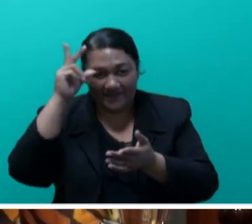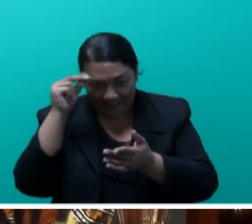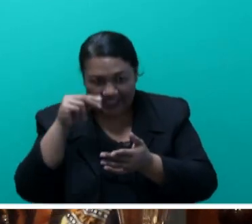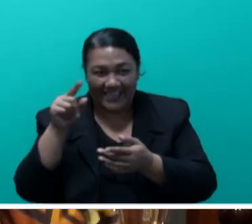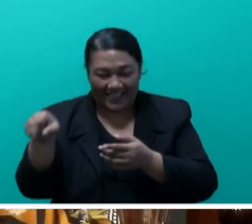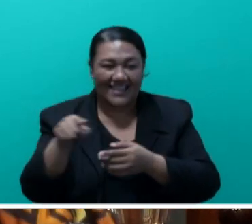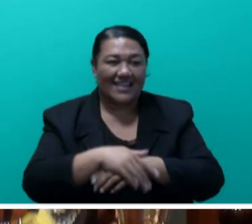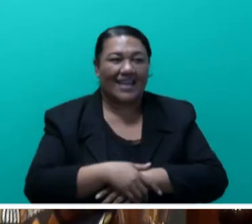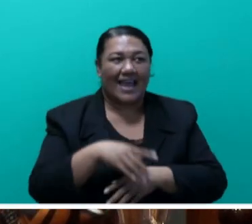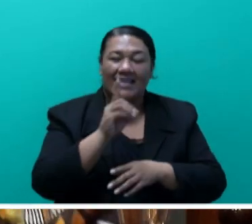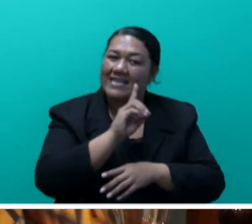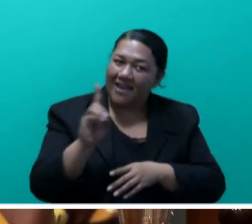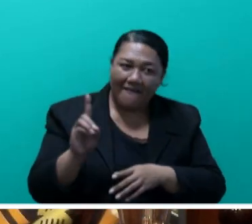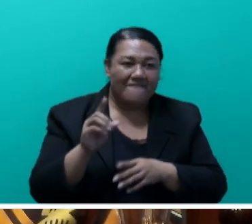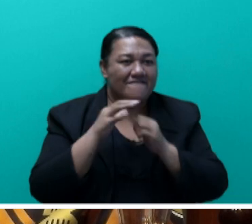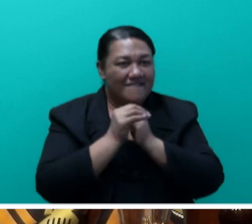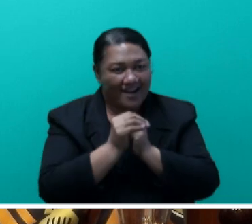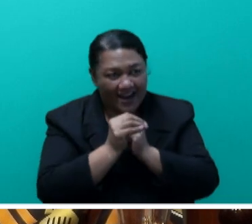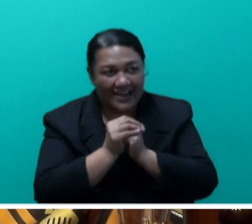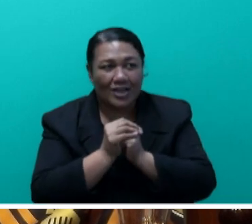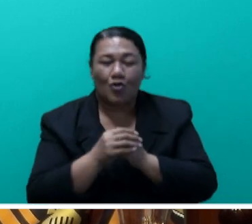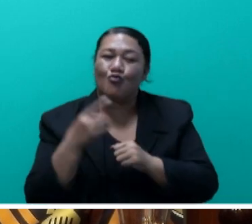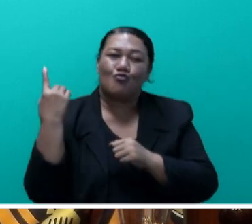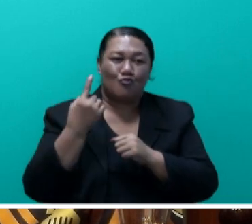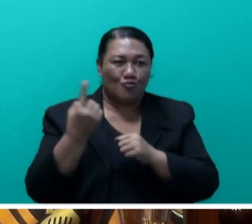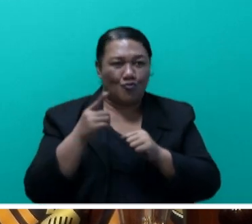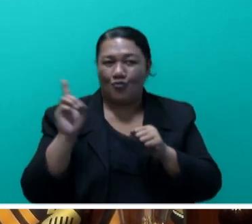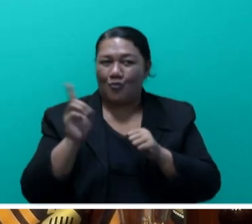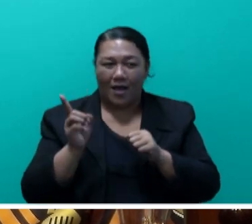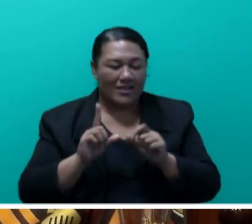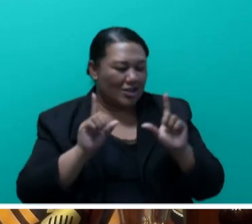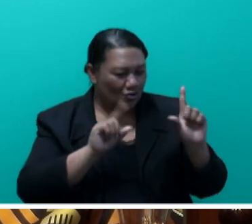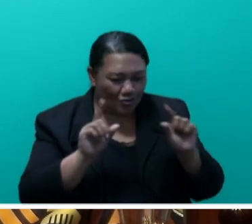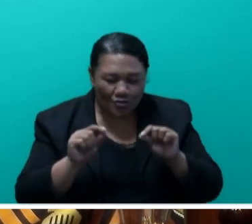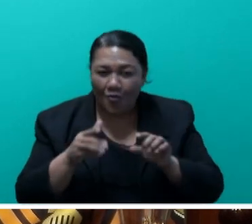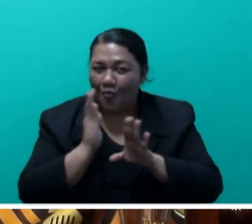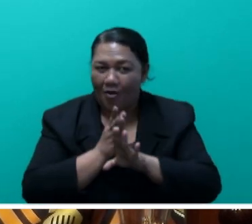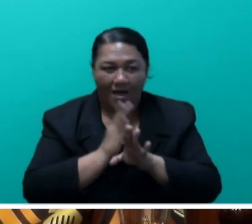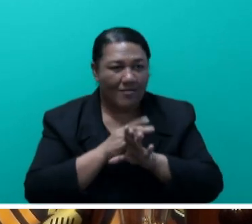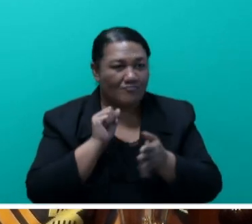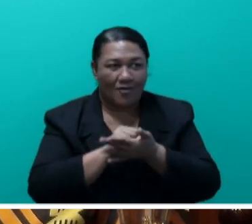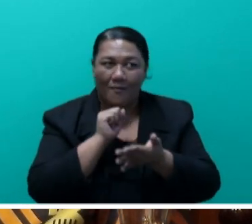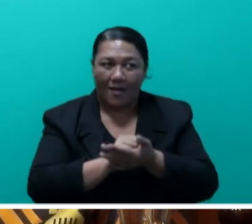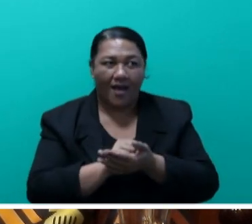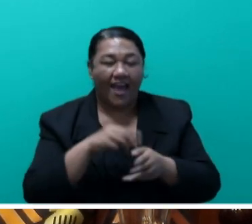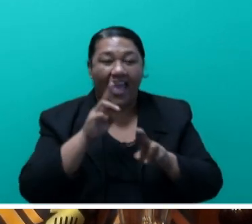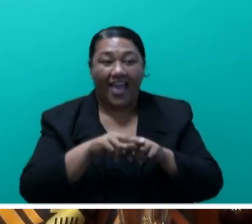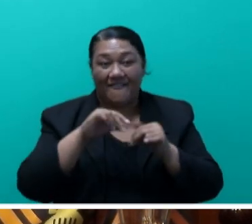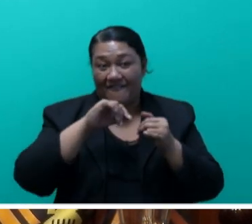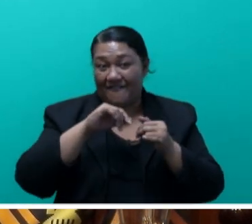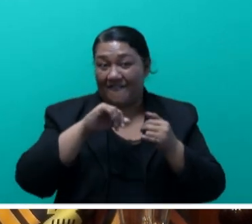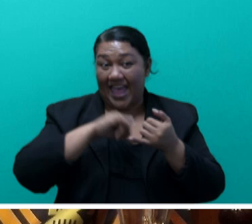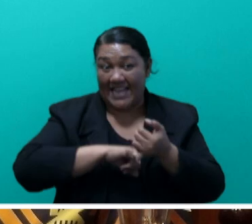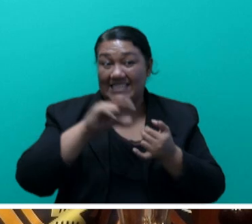a dear friend who played a big role in Air Pacific back in those days